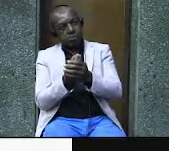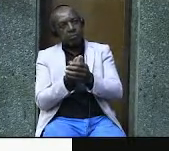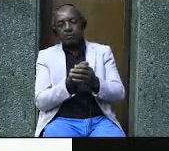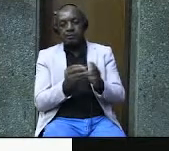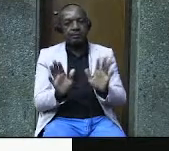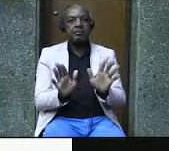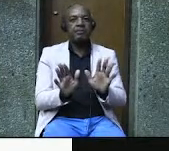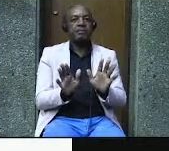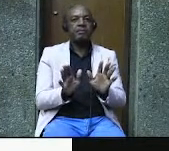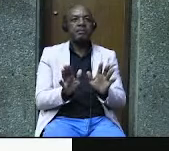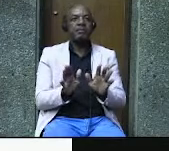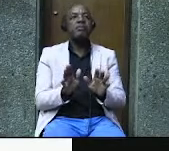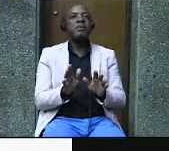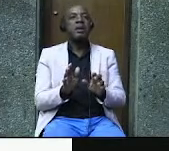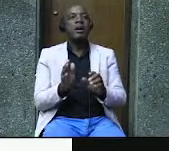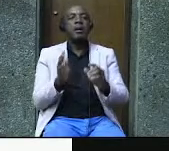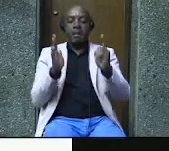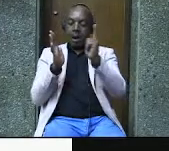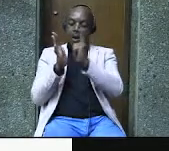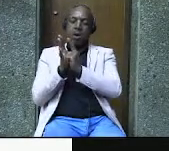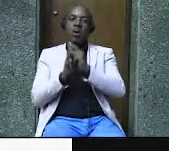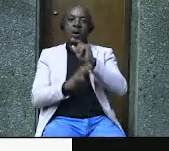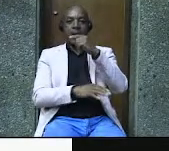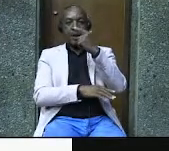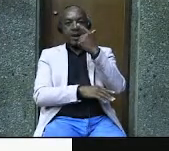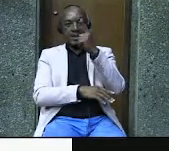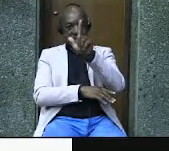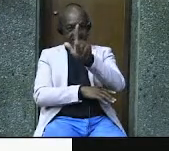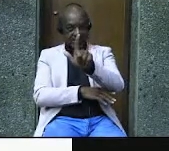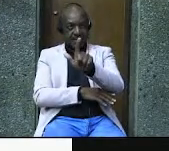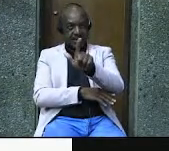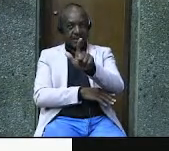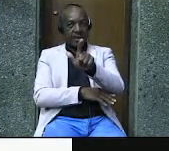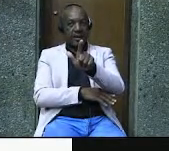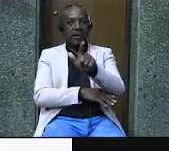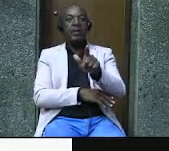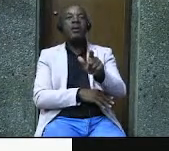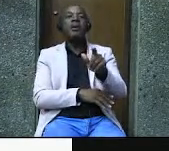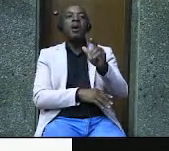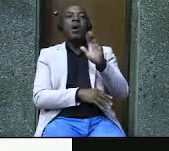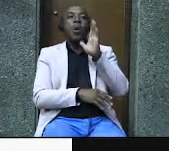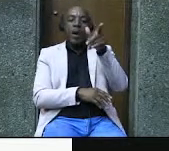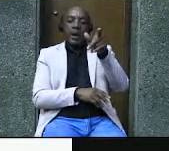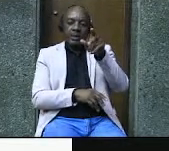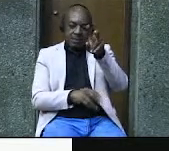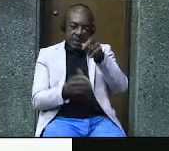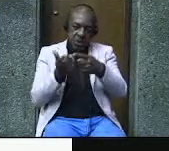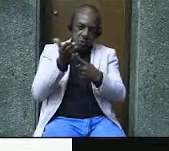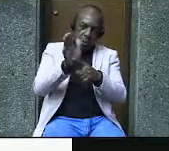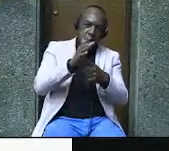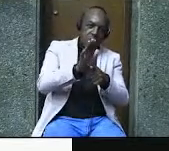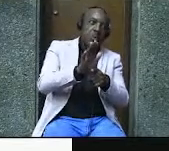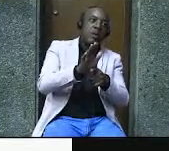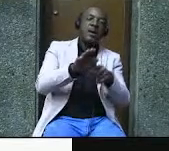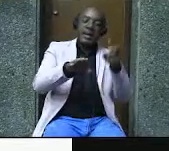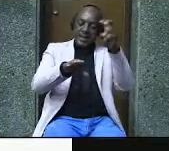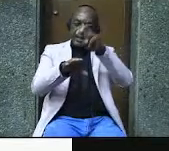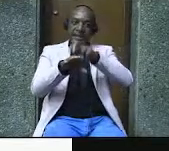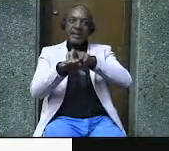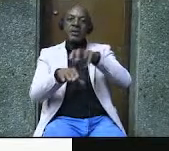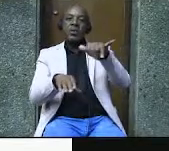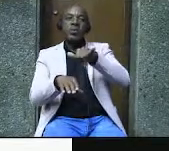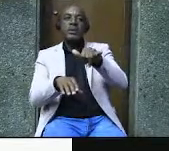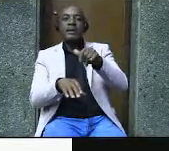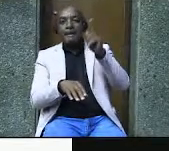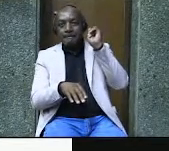So Clause 7 requires that the notice of intention to expropriate must be served on everyone who has an interest